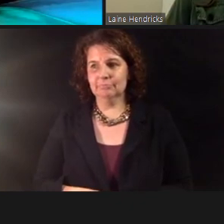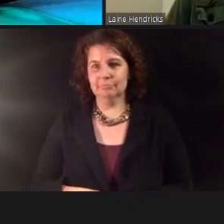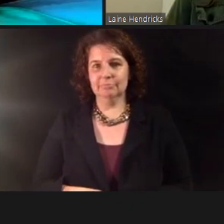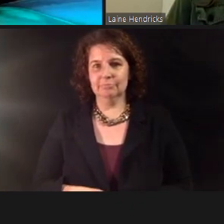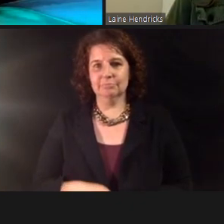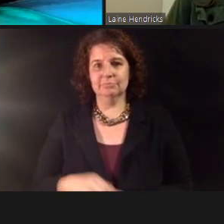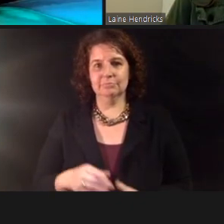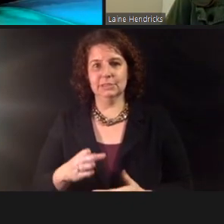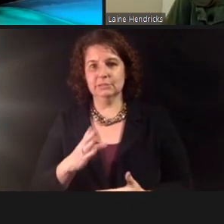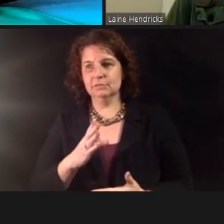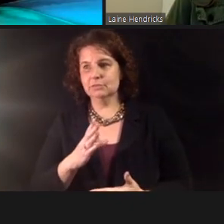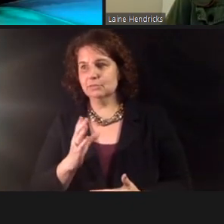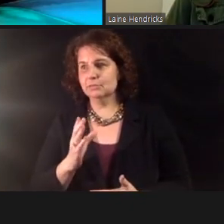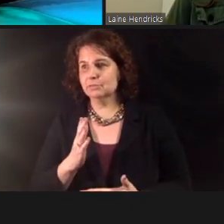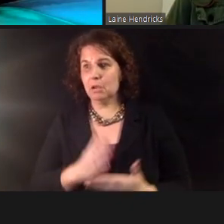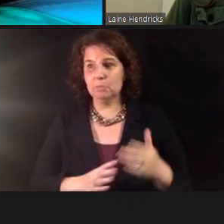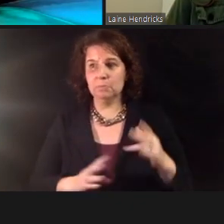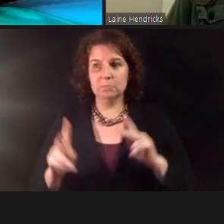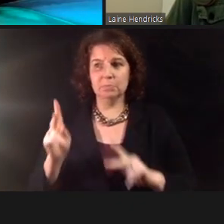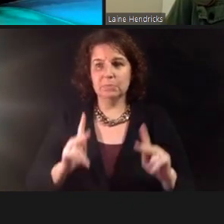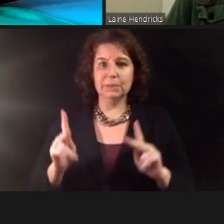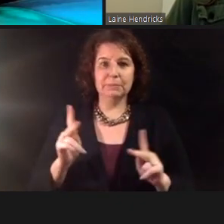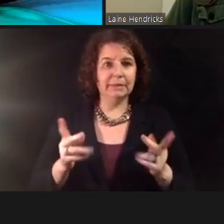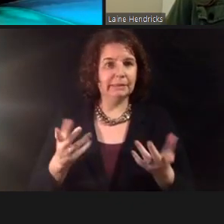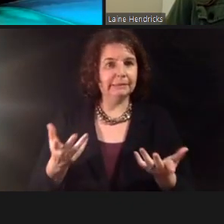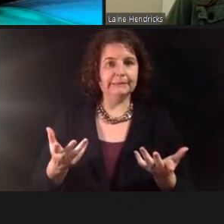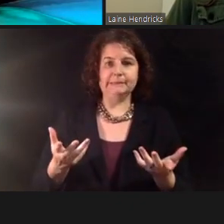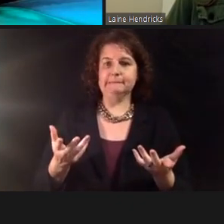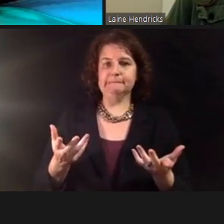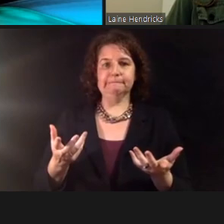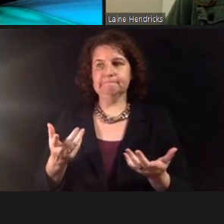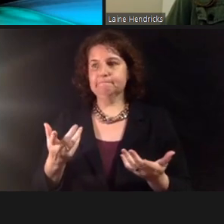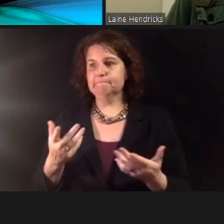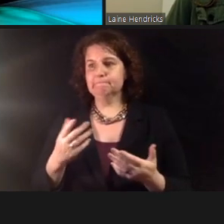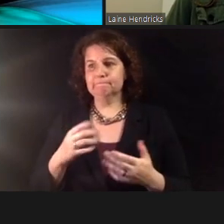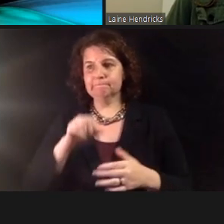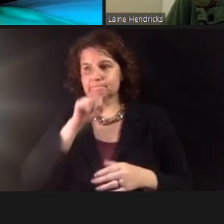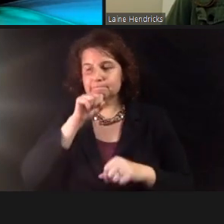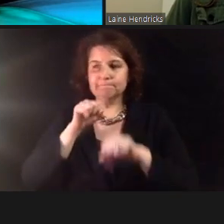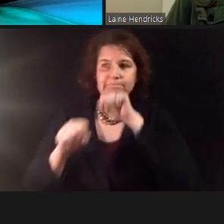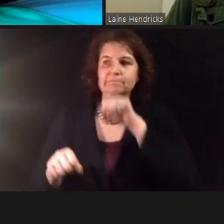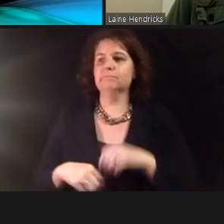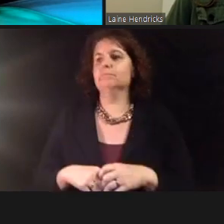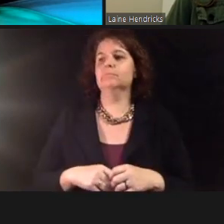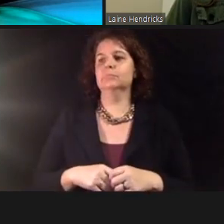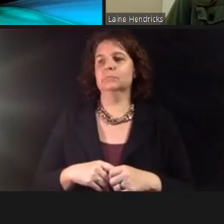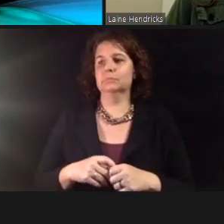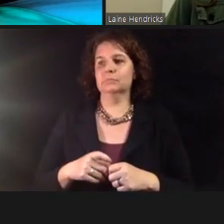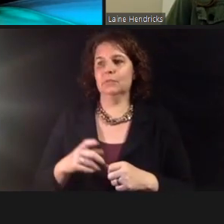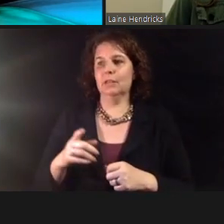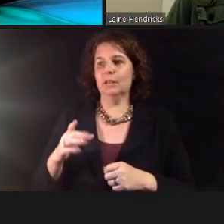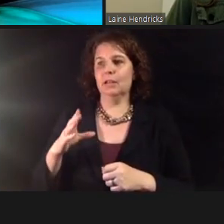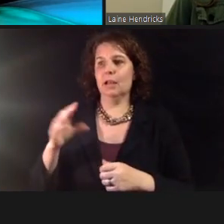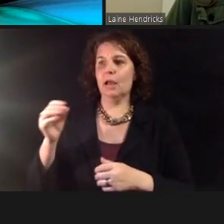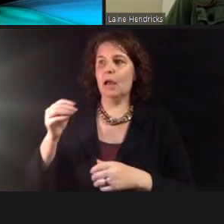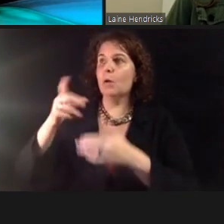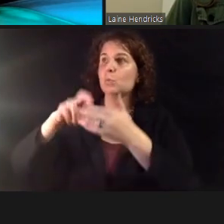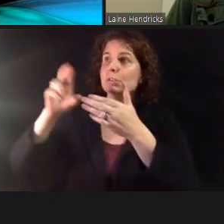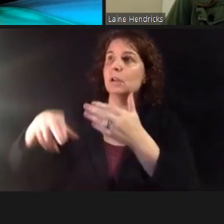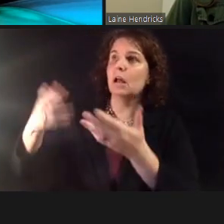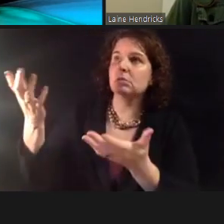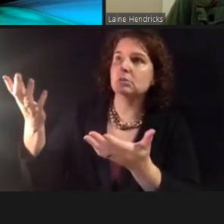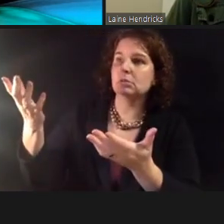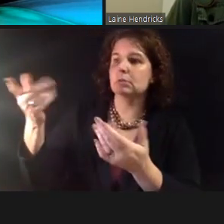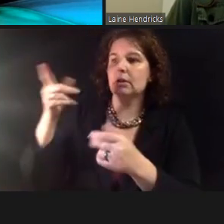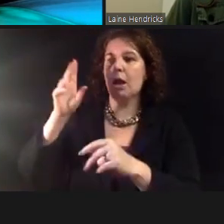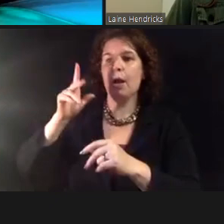10 plus day turnarounds on the testing. And the answer is, specific answer to that question is